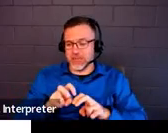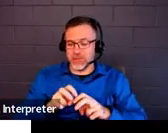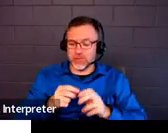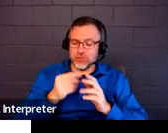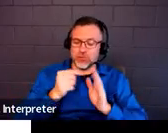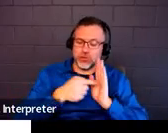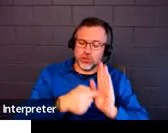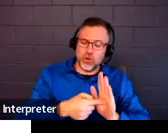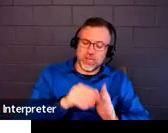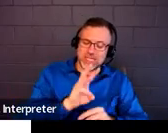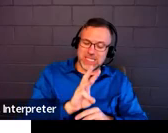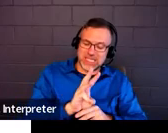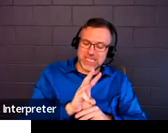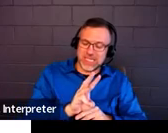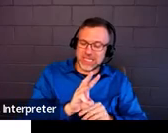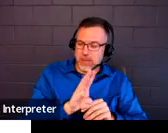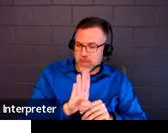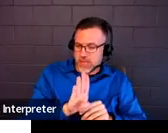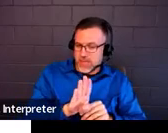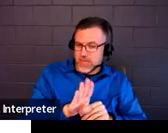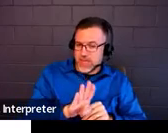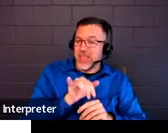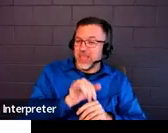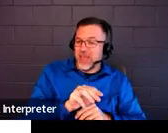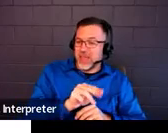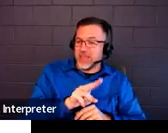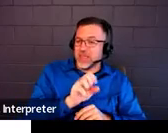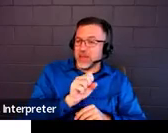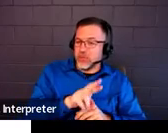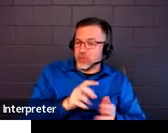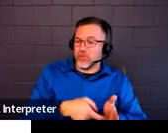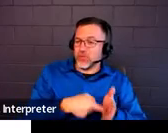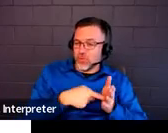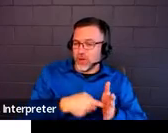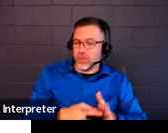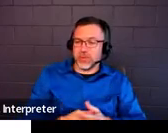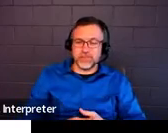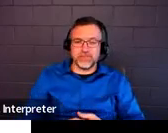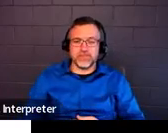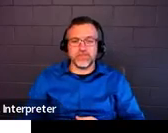That statement is actually a MUSER requirement.